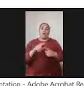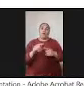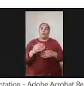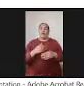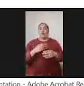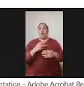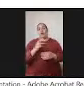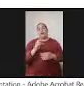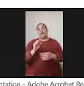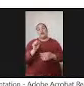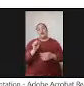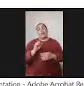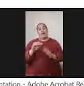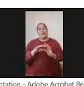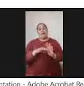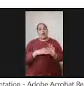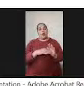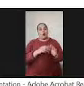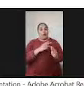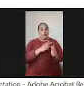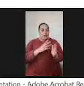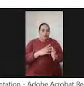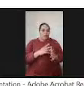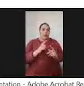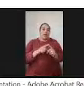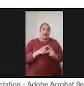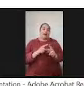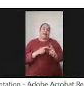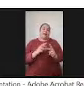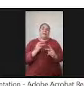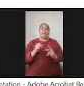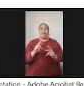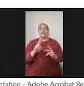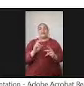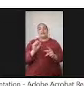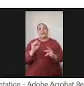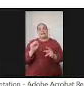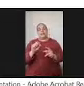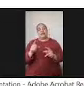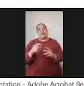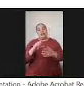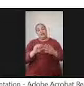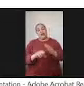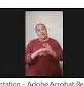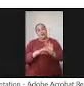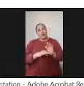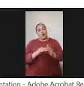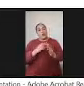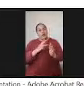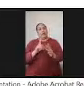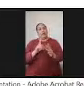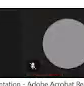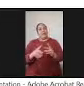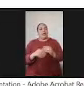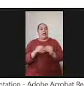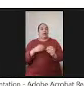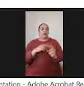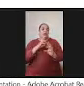as the program manager and Mr. Sussman as the sub-program manager also adds to the responses, just the